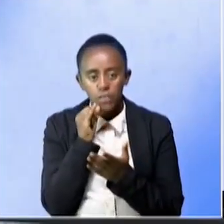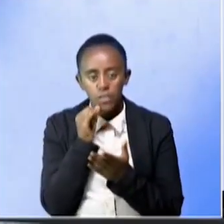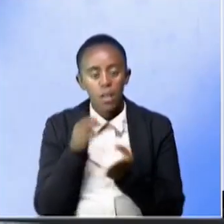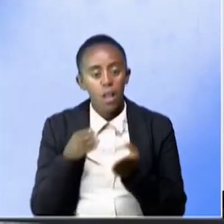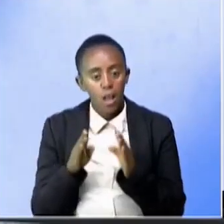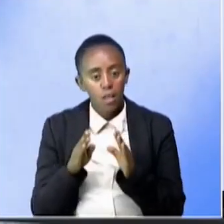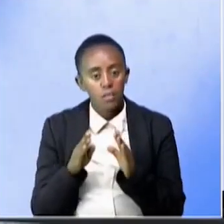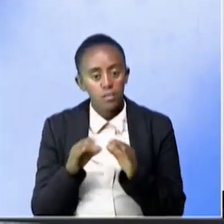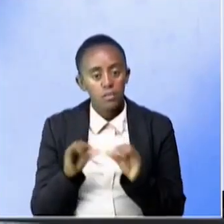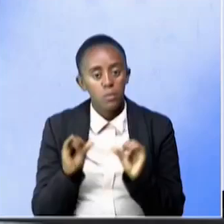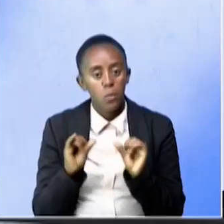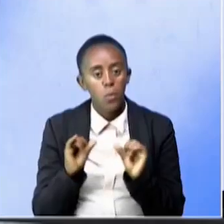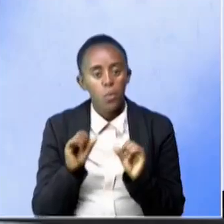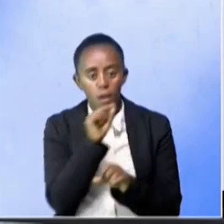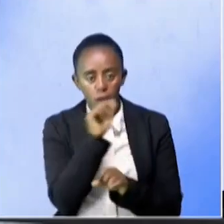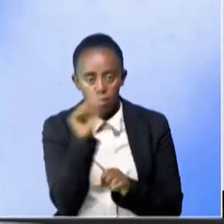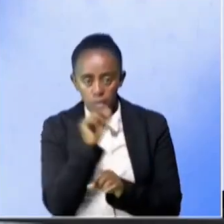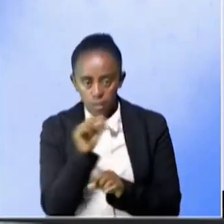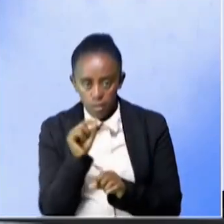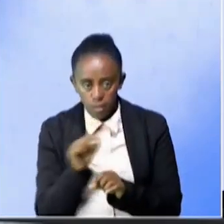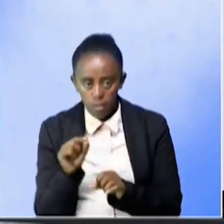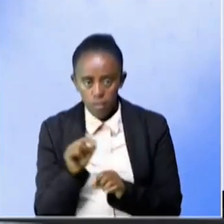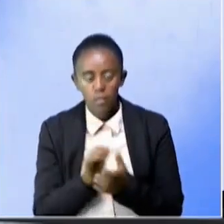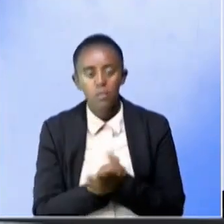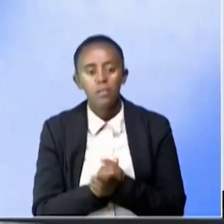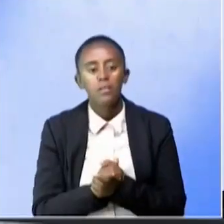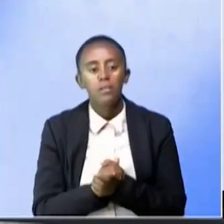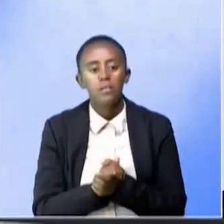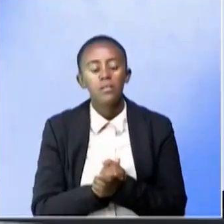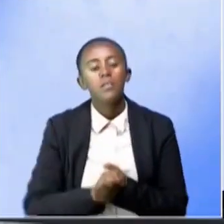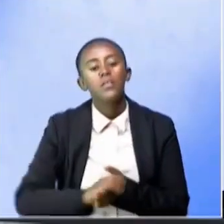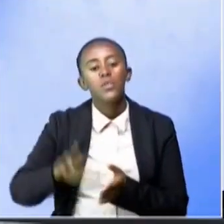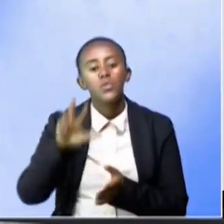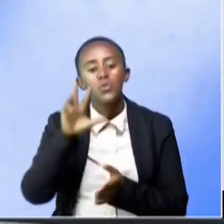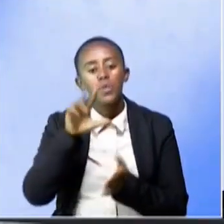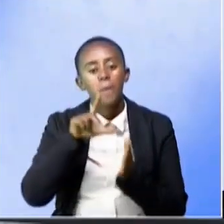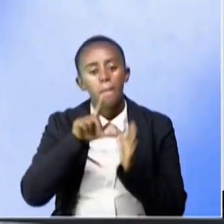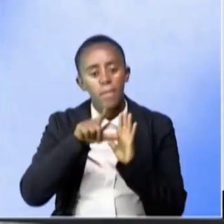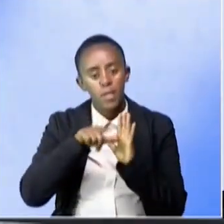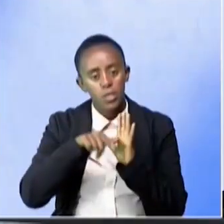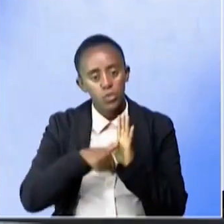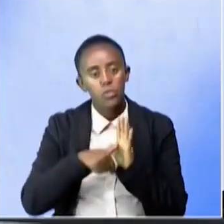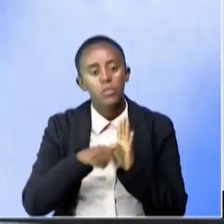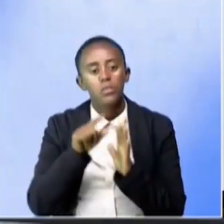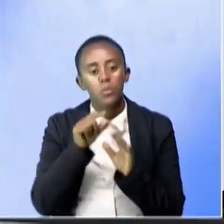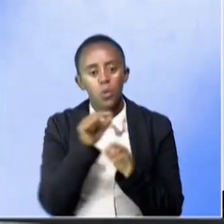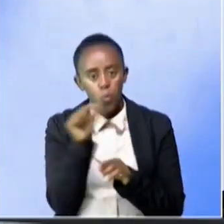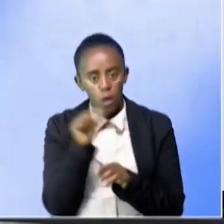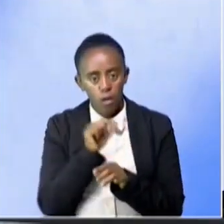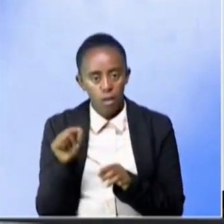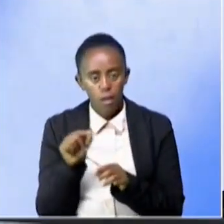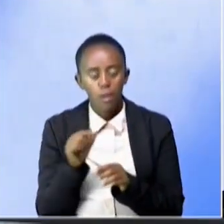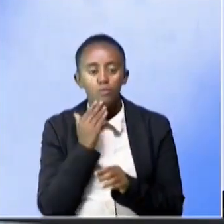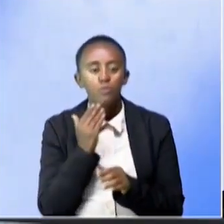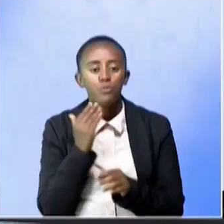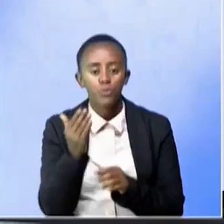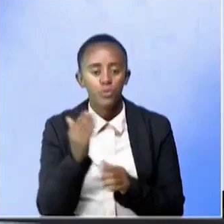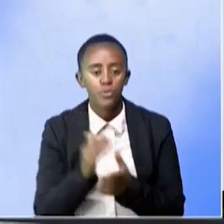go and underline. Let me give you that 3 minutes in order to underline. Good.